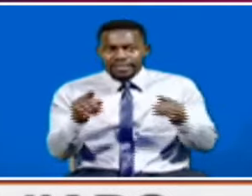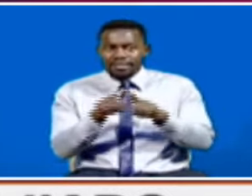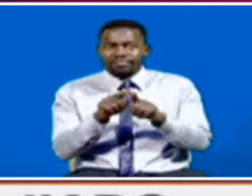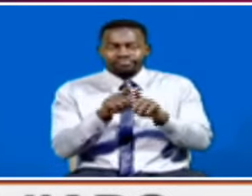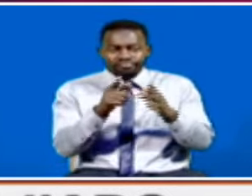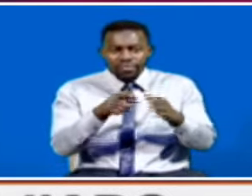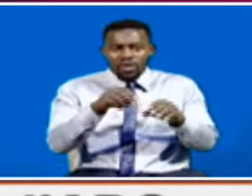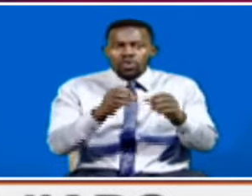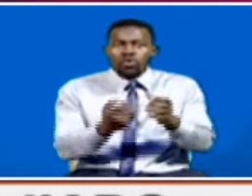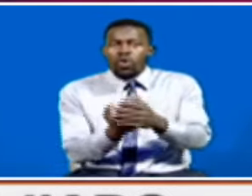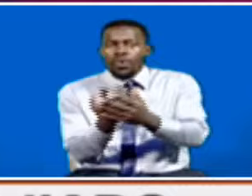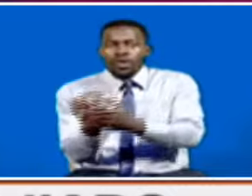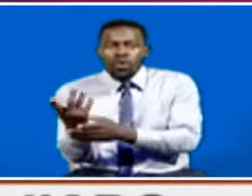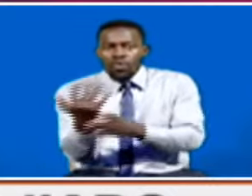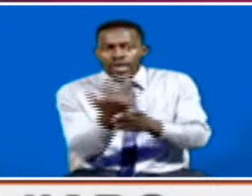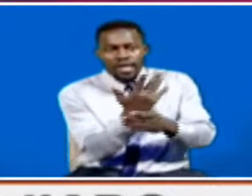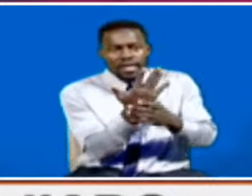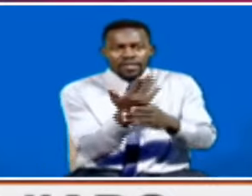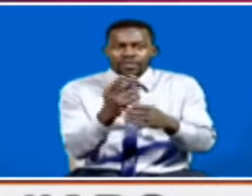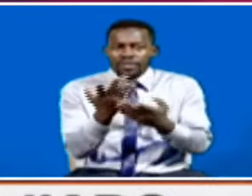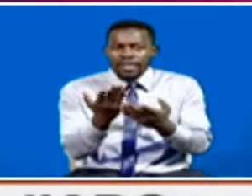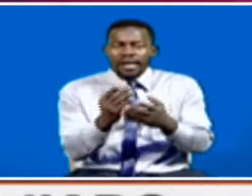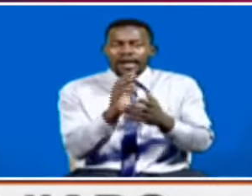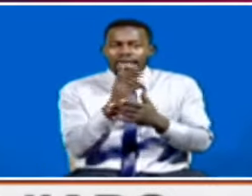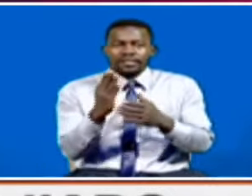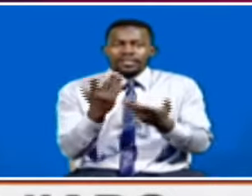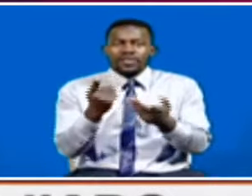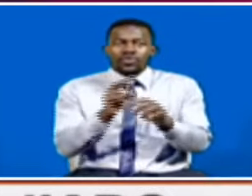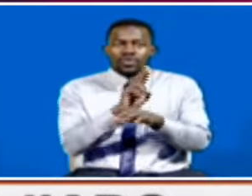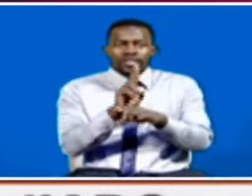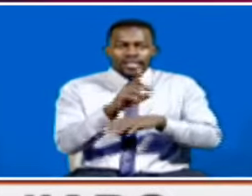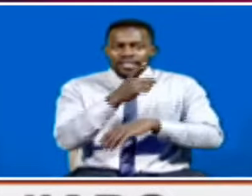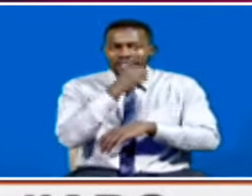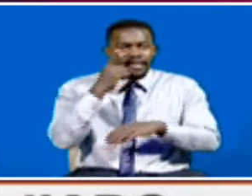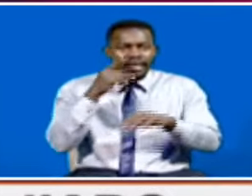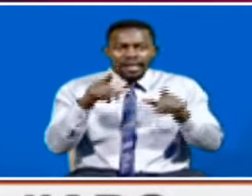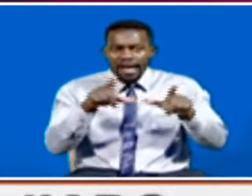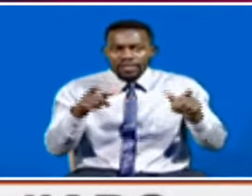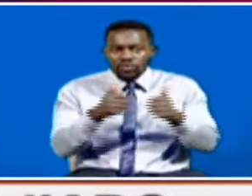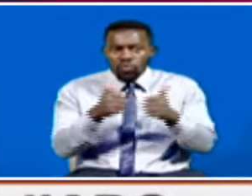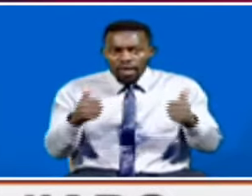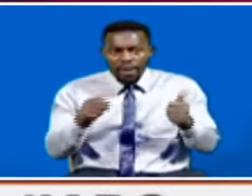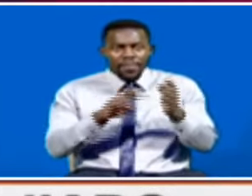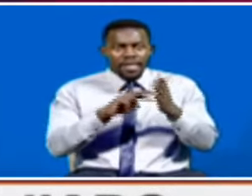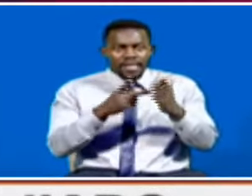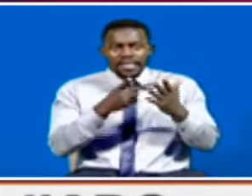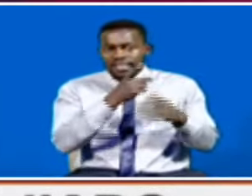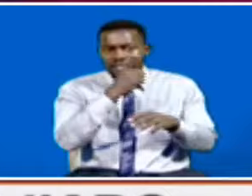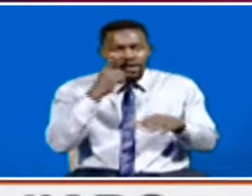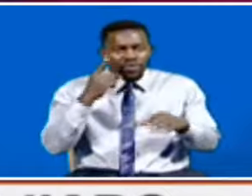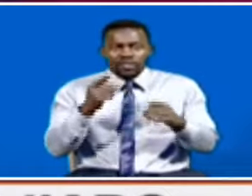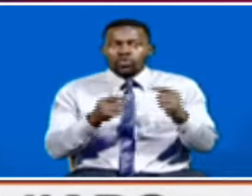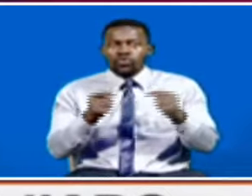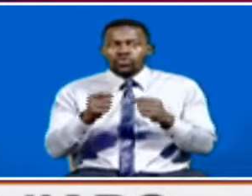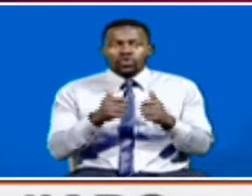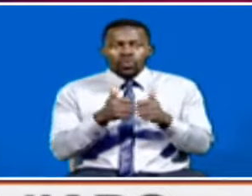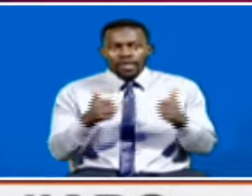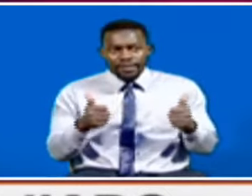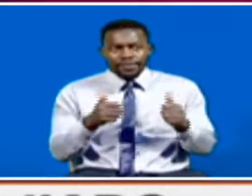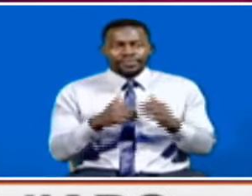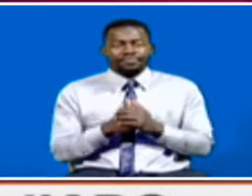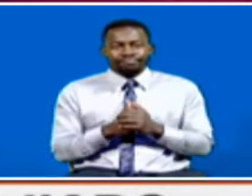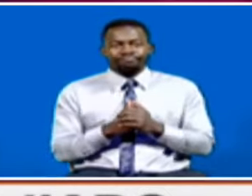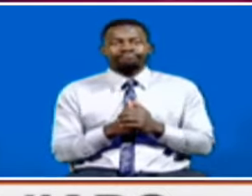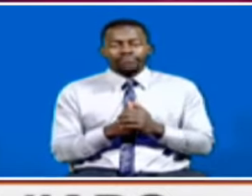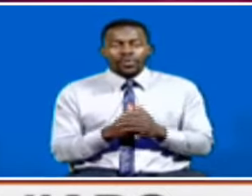lands here in this country, and by extension fighting the effects brought about by climate change. And therefore we echo